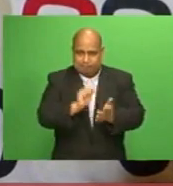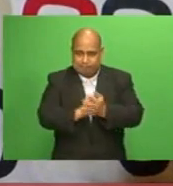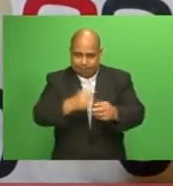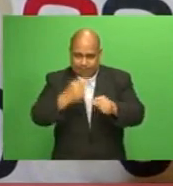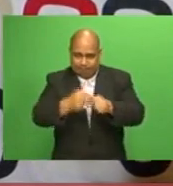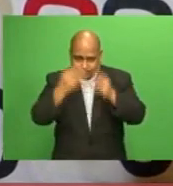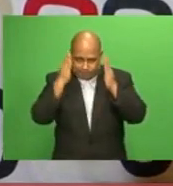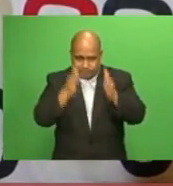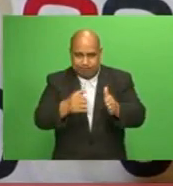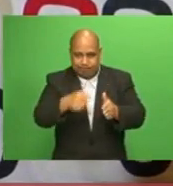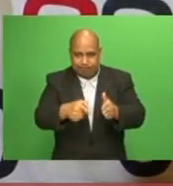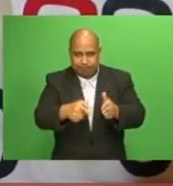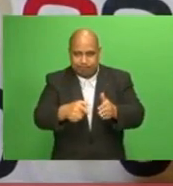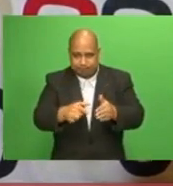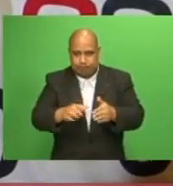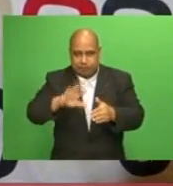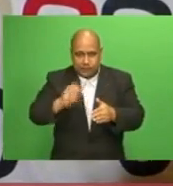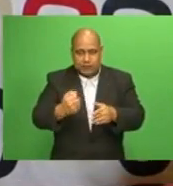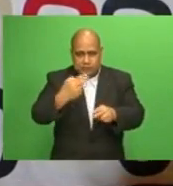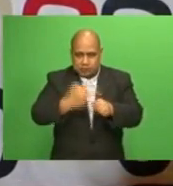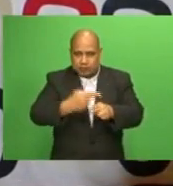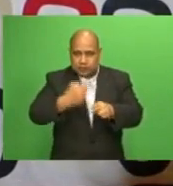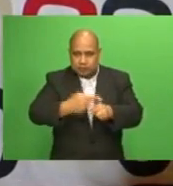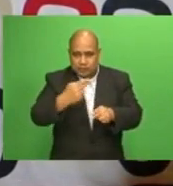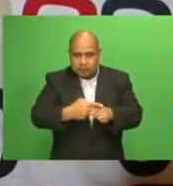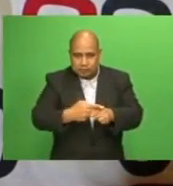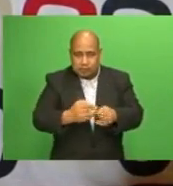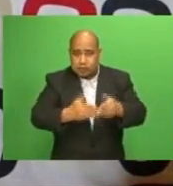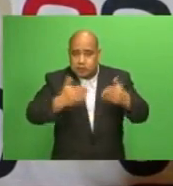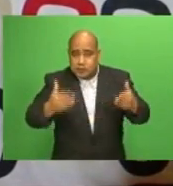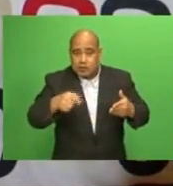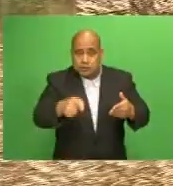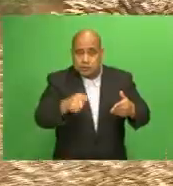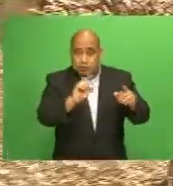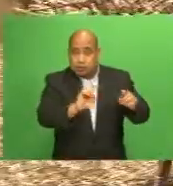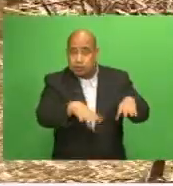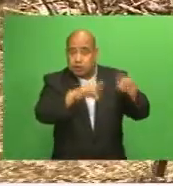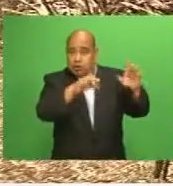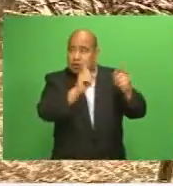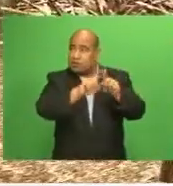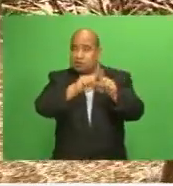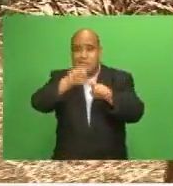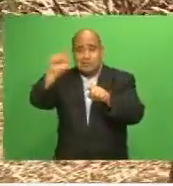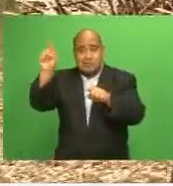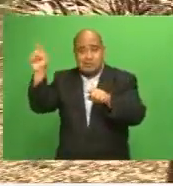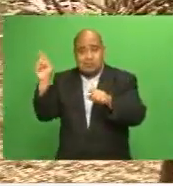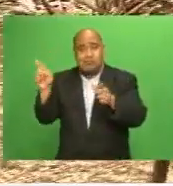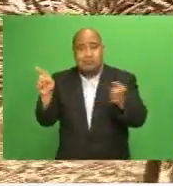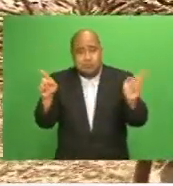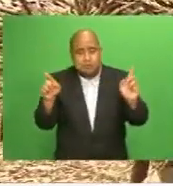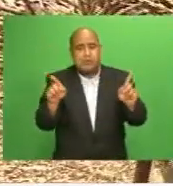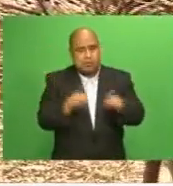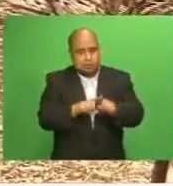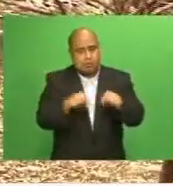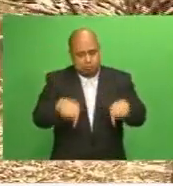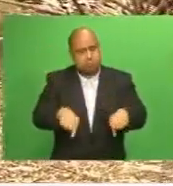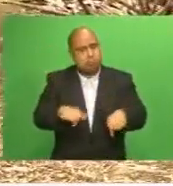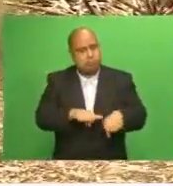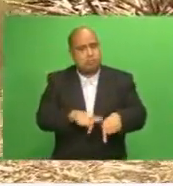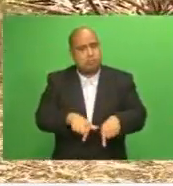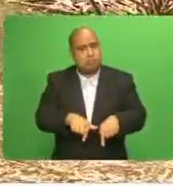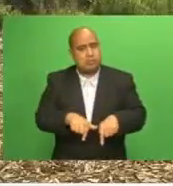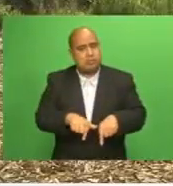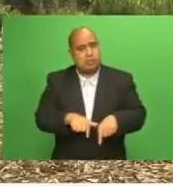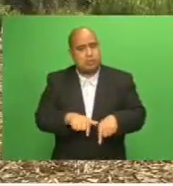getting into farming, like other places, like Queensland and all other places you see. The economist believes the sugar industry has